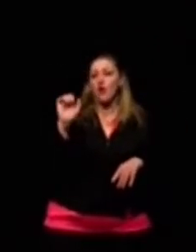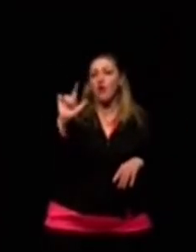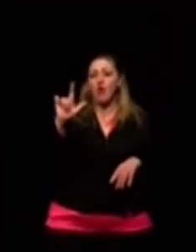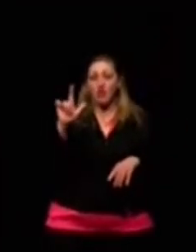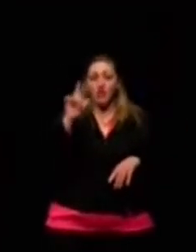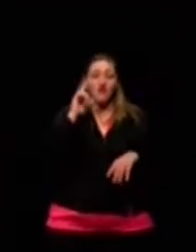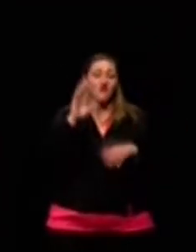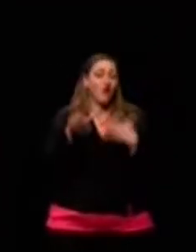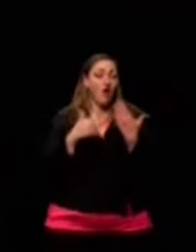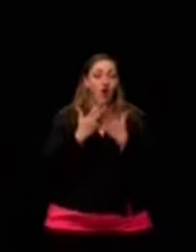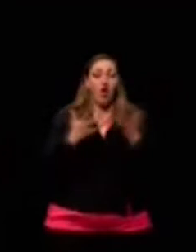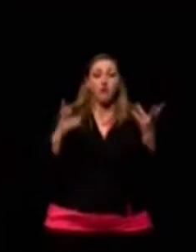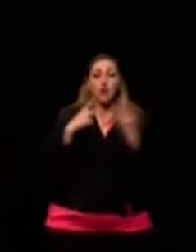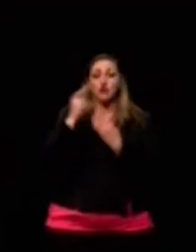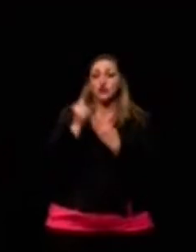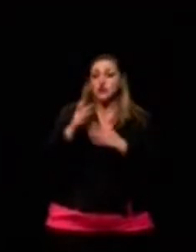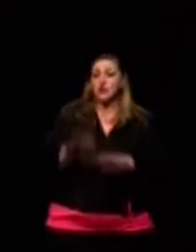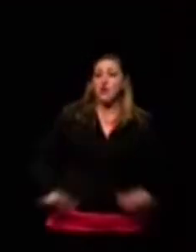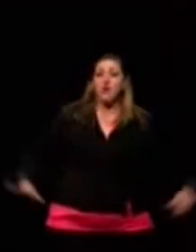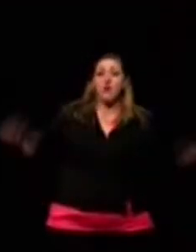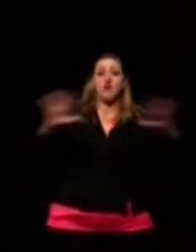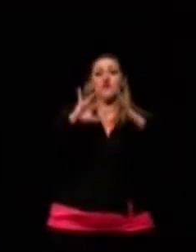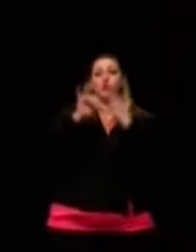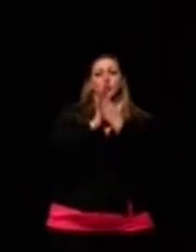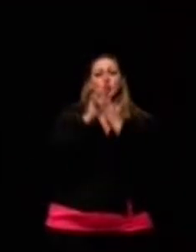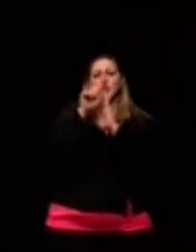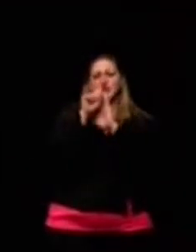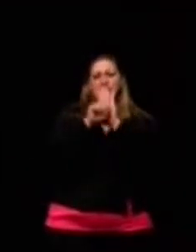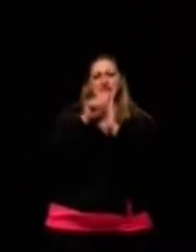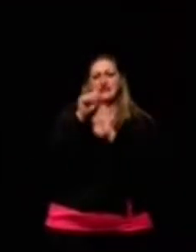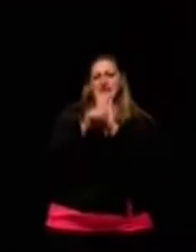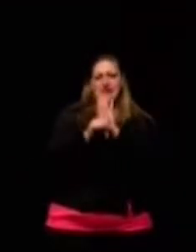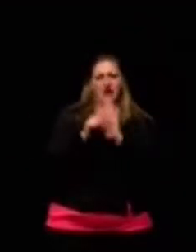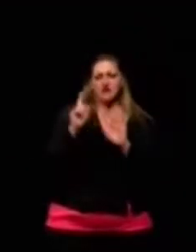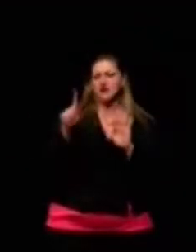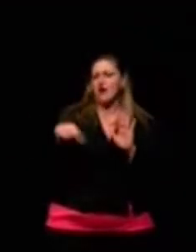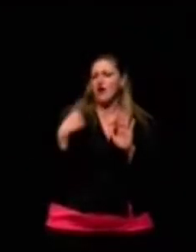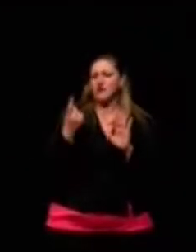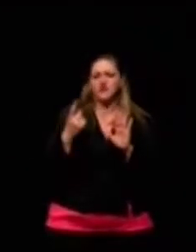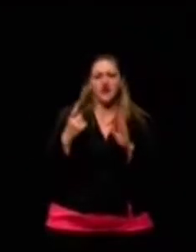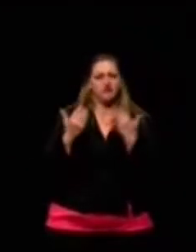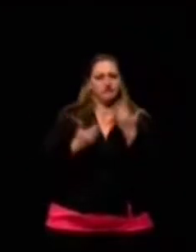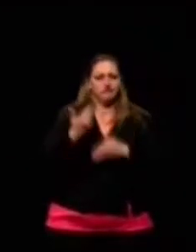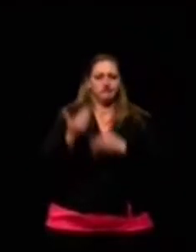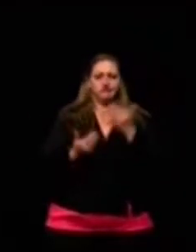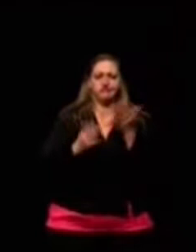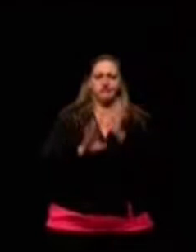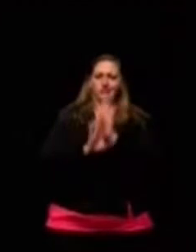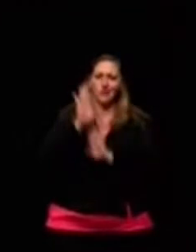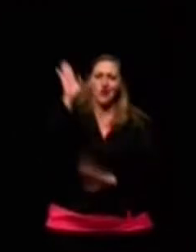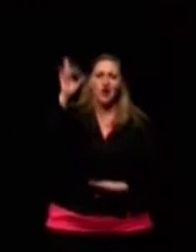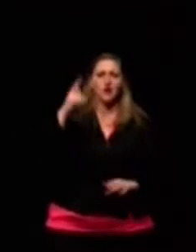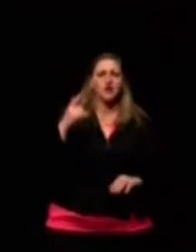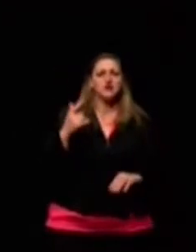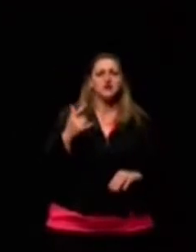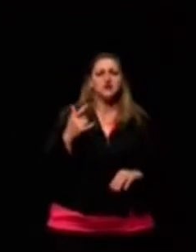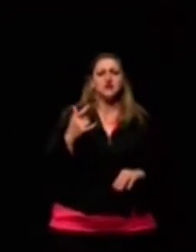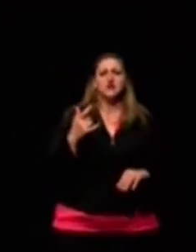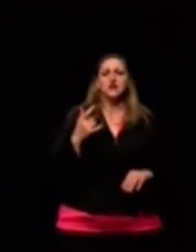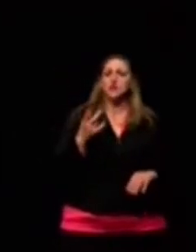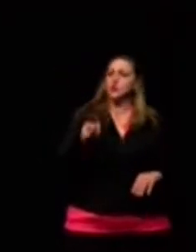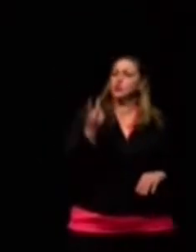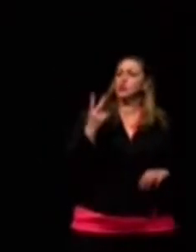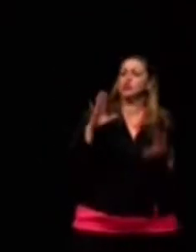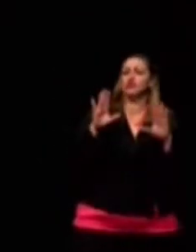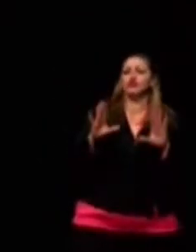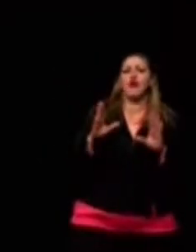our state. New York State has always been at the forefront of progress. It is home of 2 of our nation's great